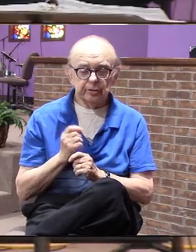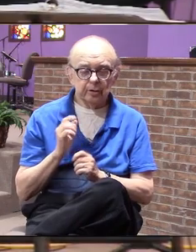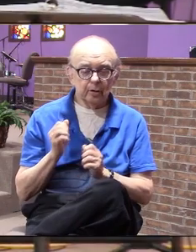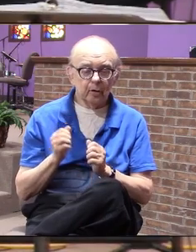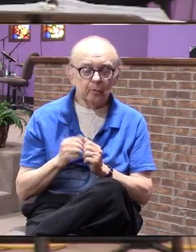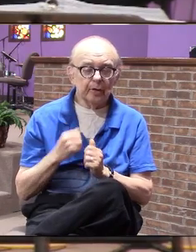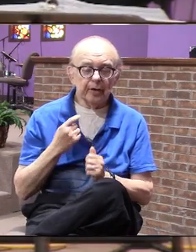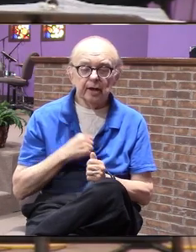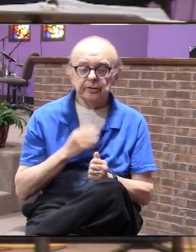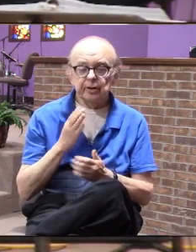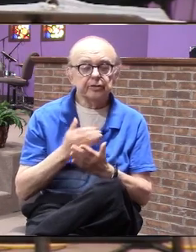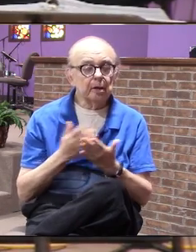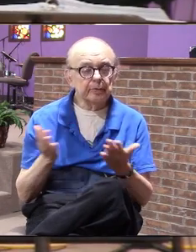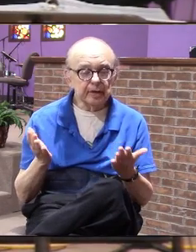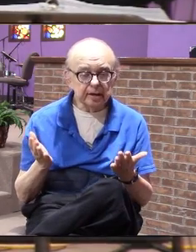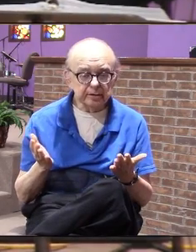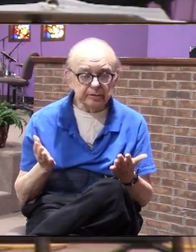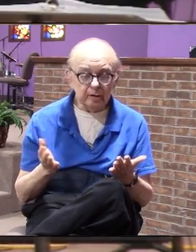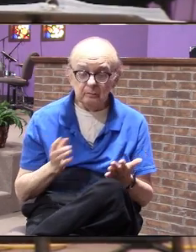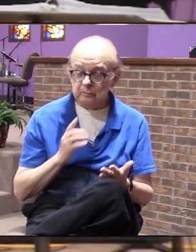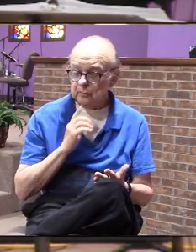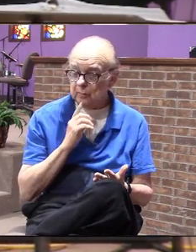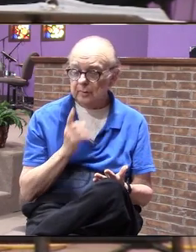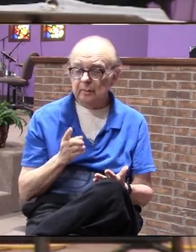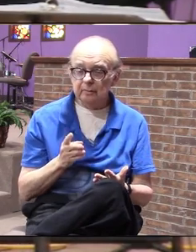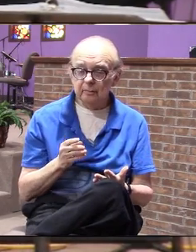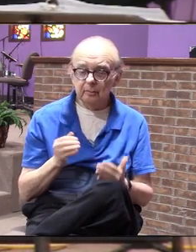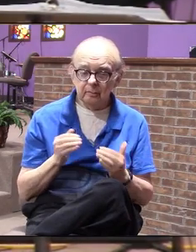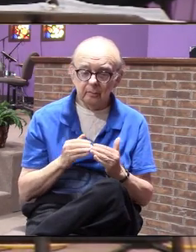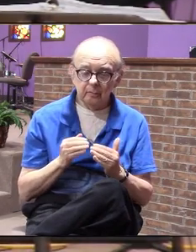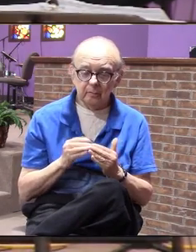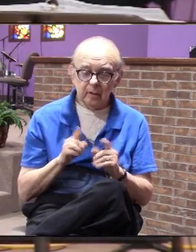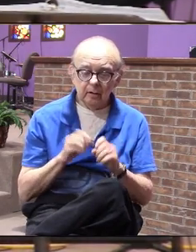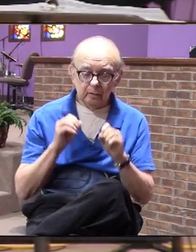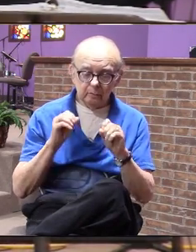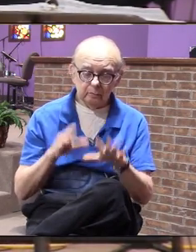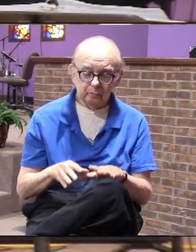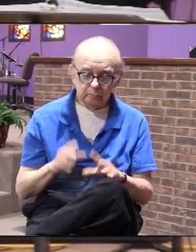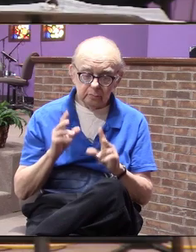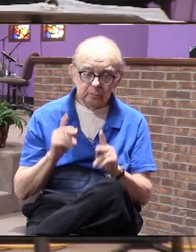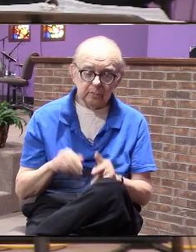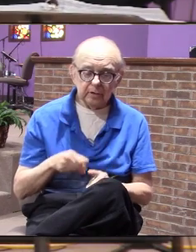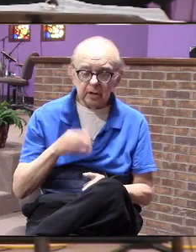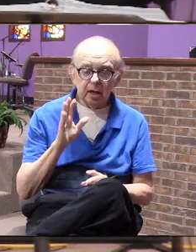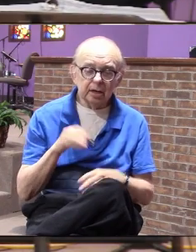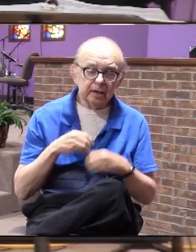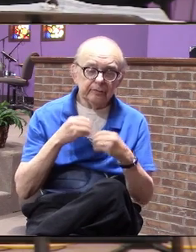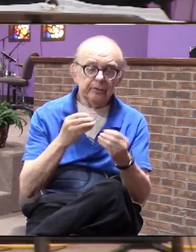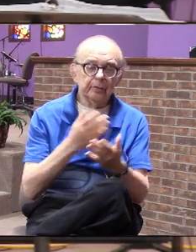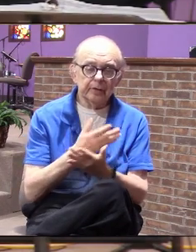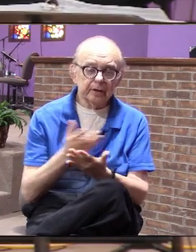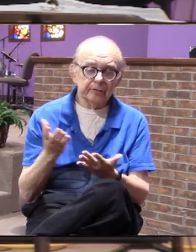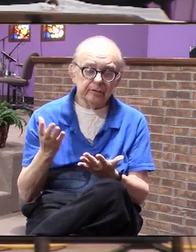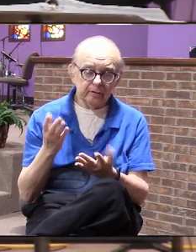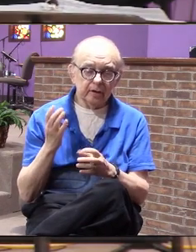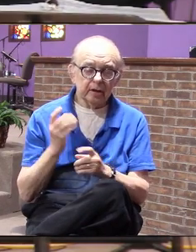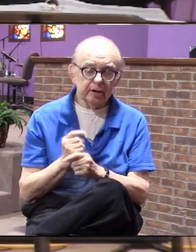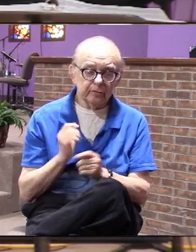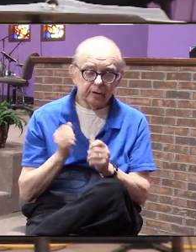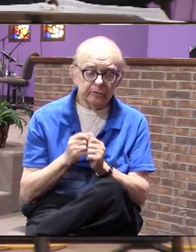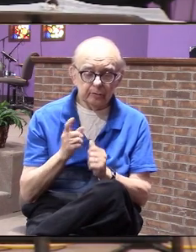things. As a matter of fact, even as a lost person, God entrusts you with things.